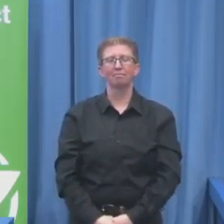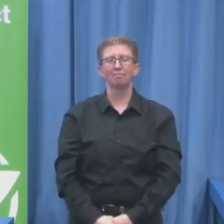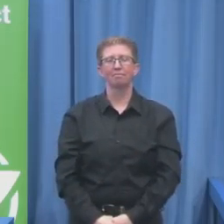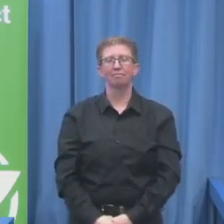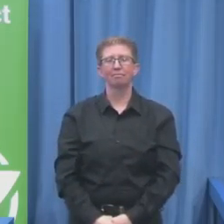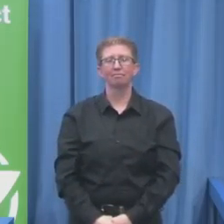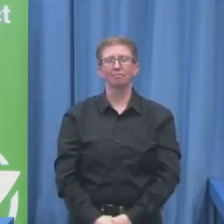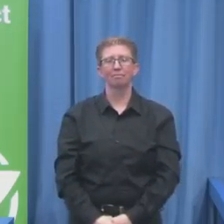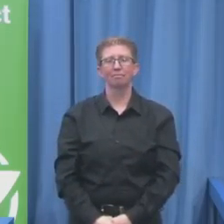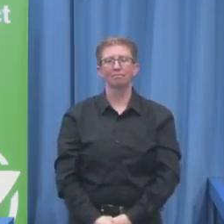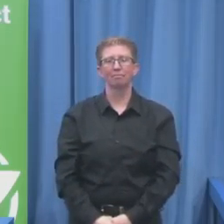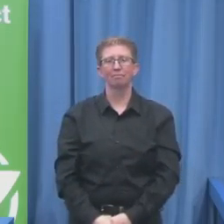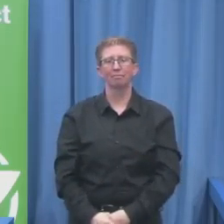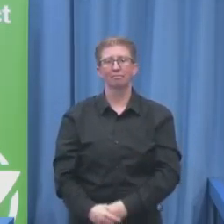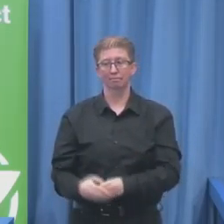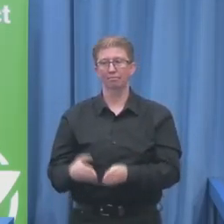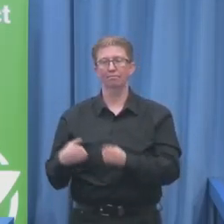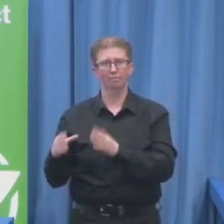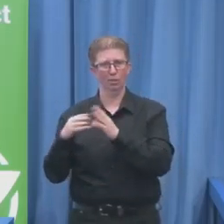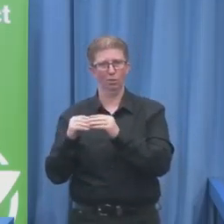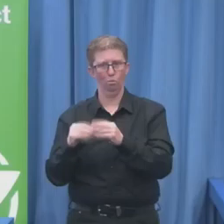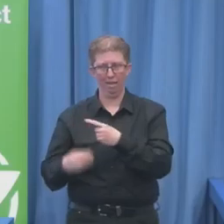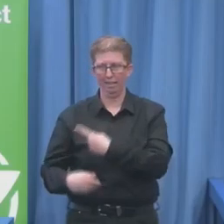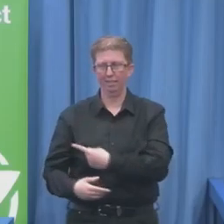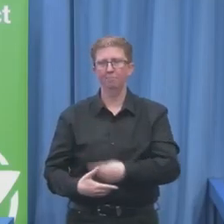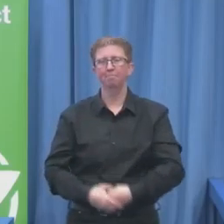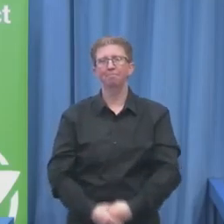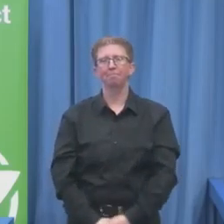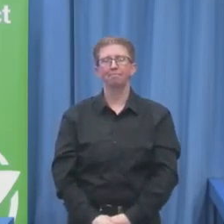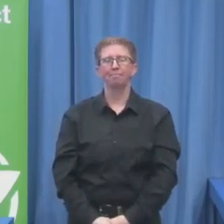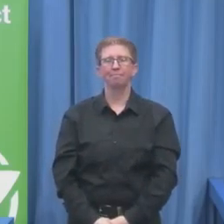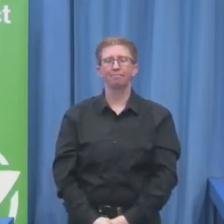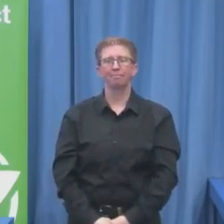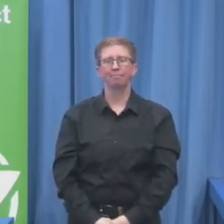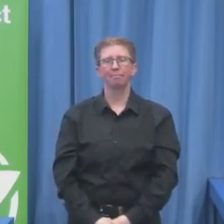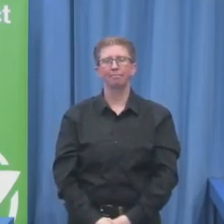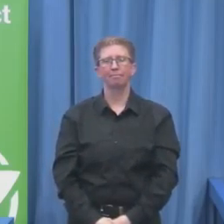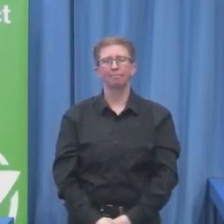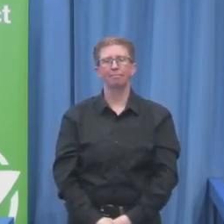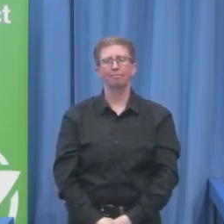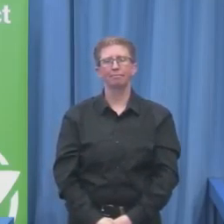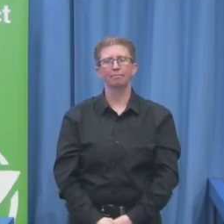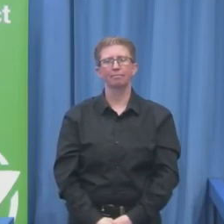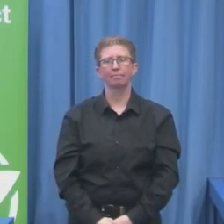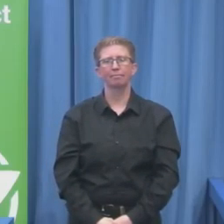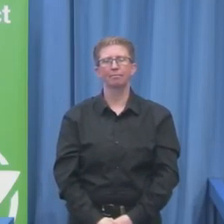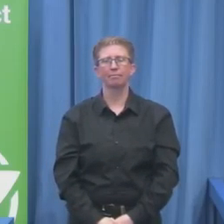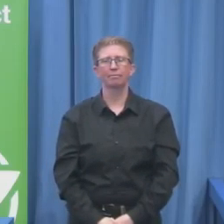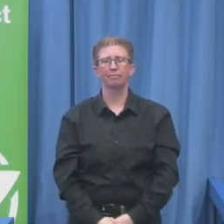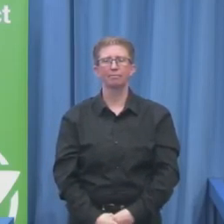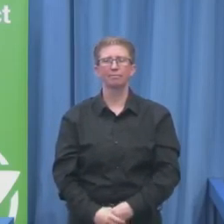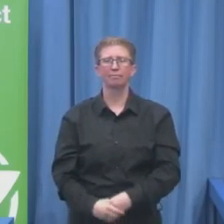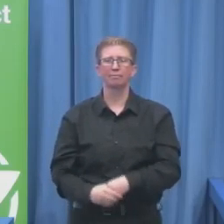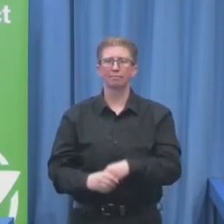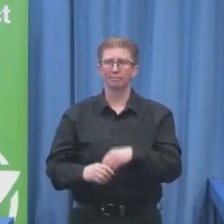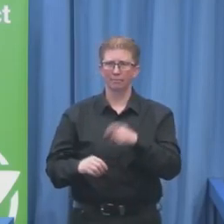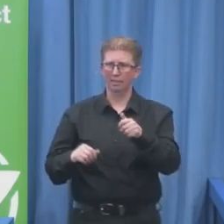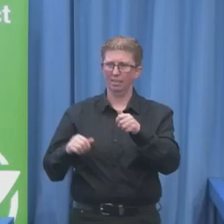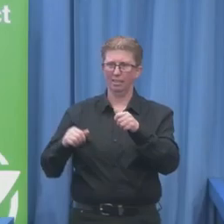Okay. Even if it seems like a conflict in concepts, I would like a normalization